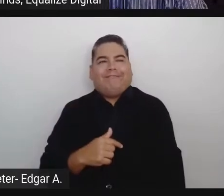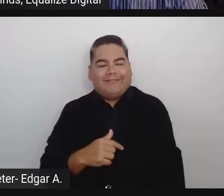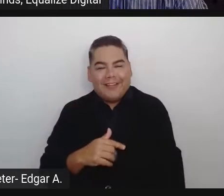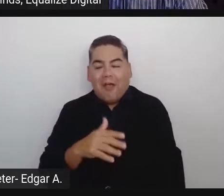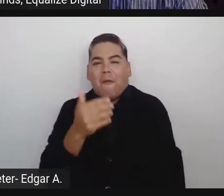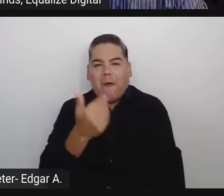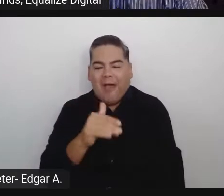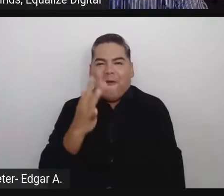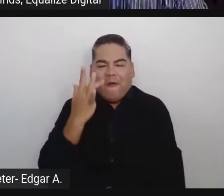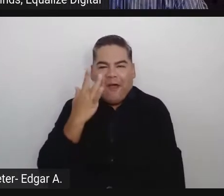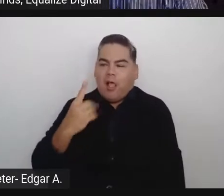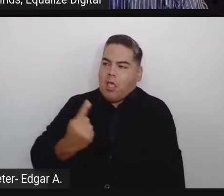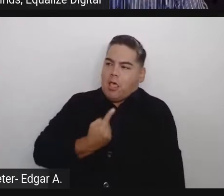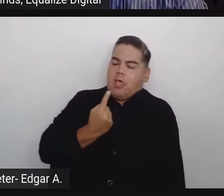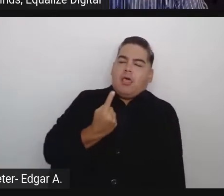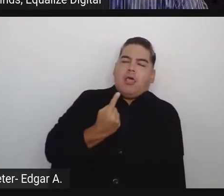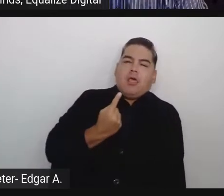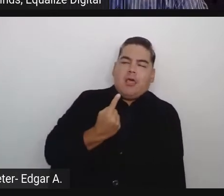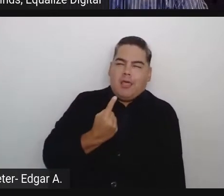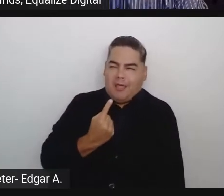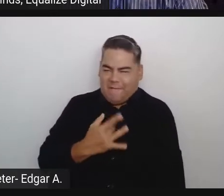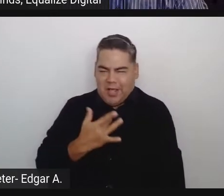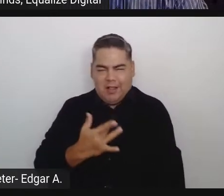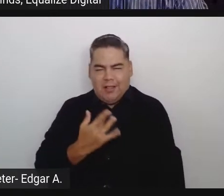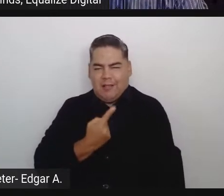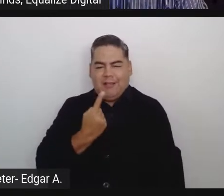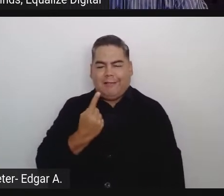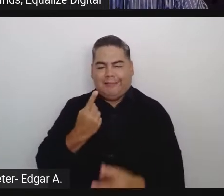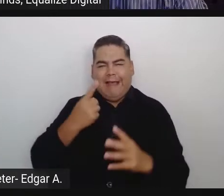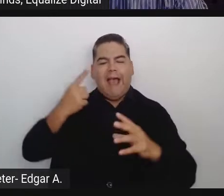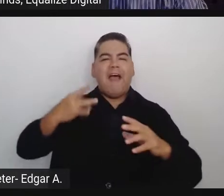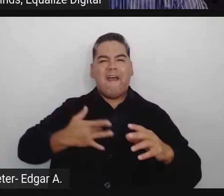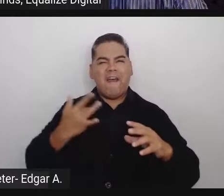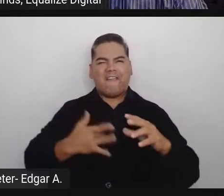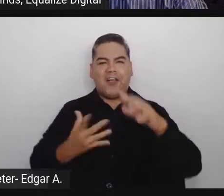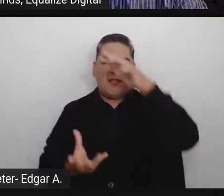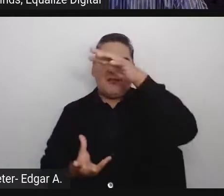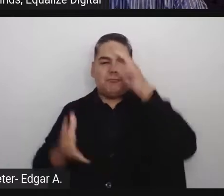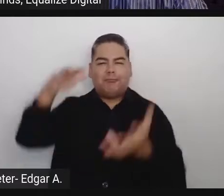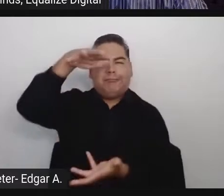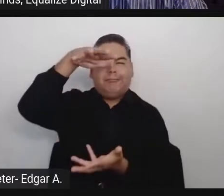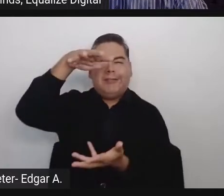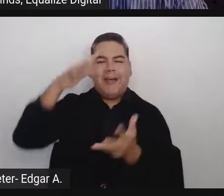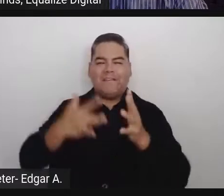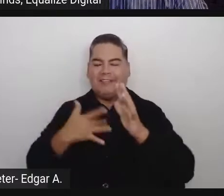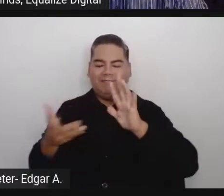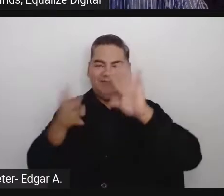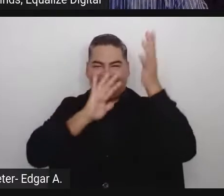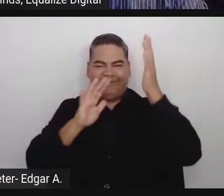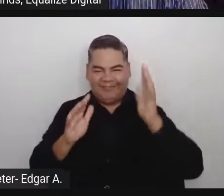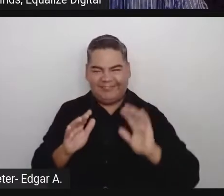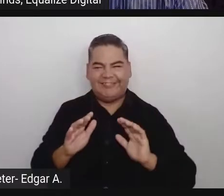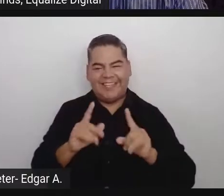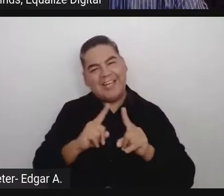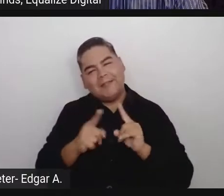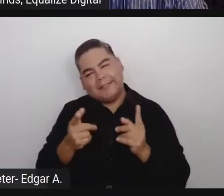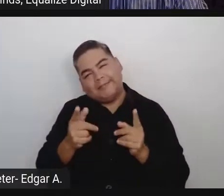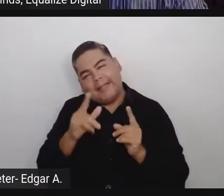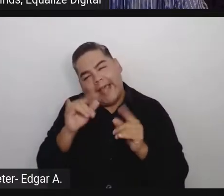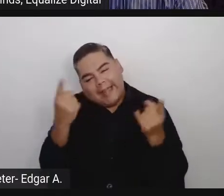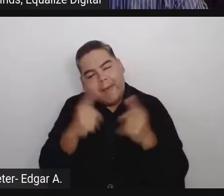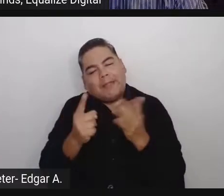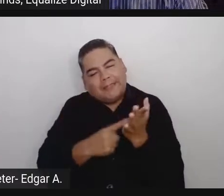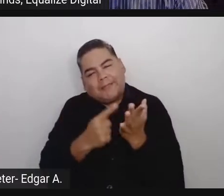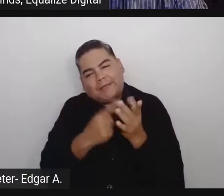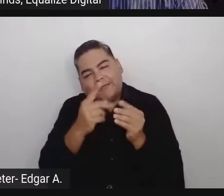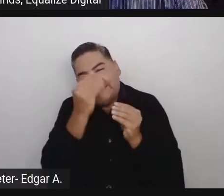taking offense to that is the most hilarious upside down scenario I could possibly imagine. But we do know that happens all the